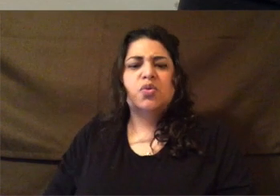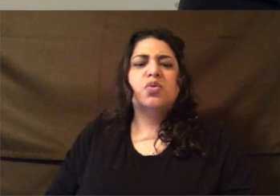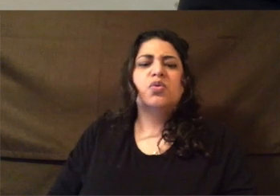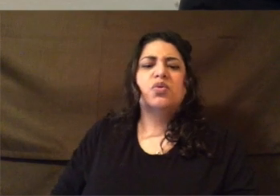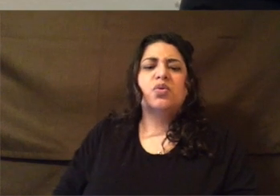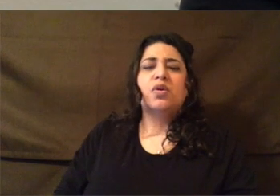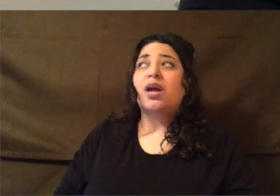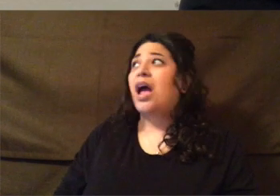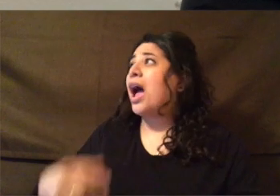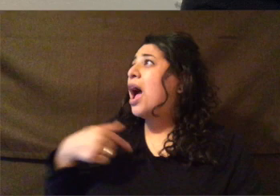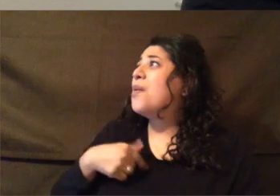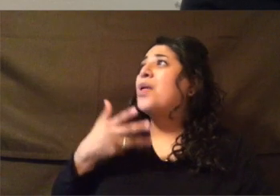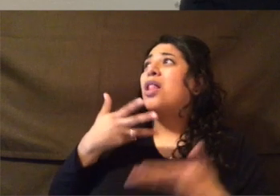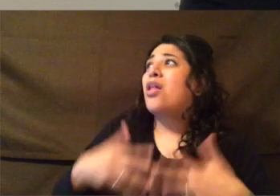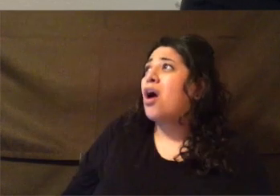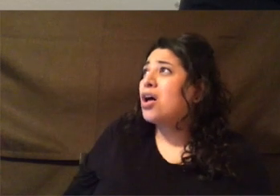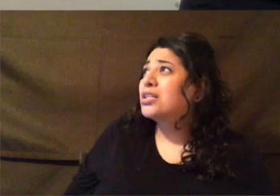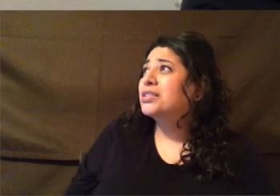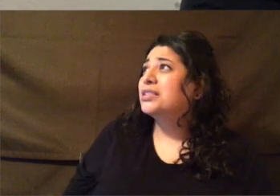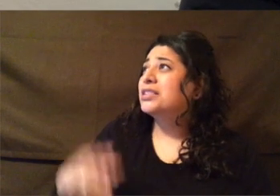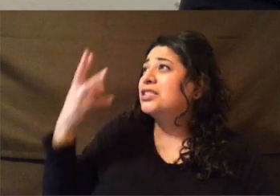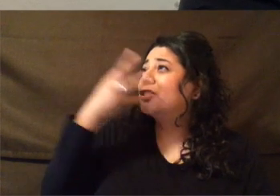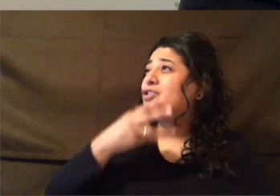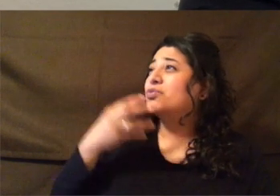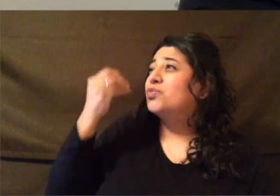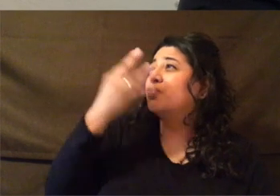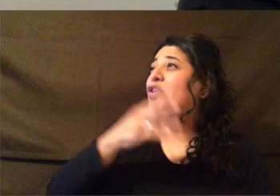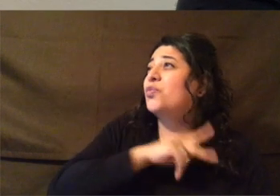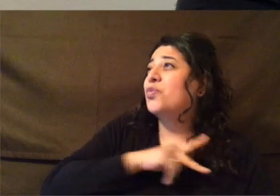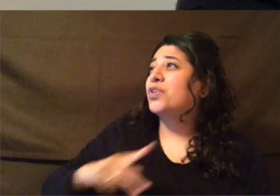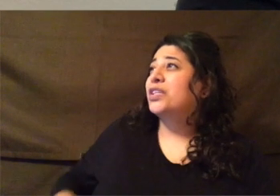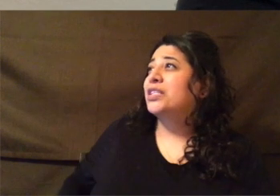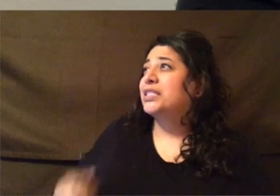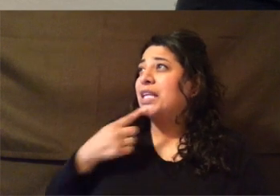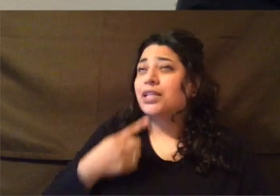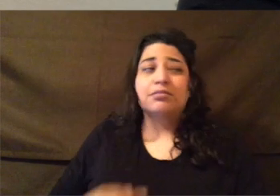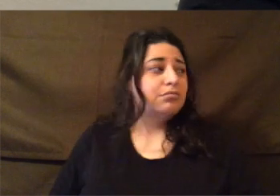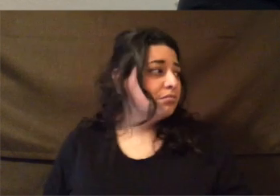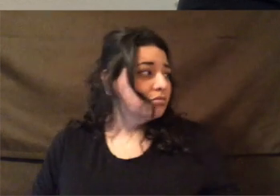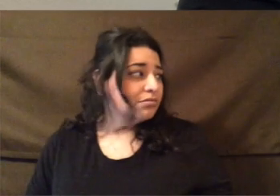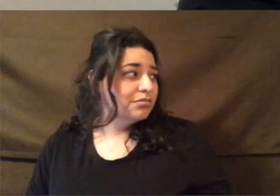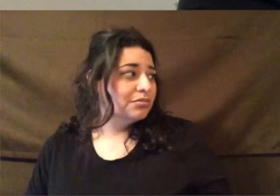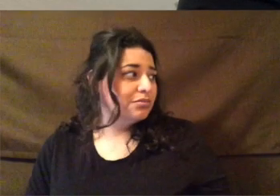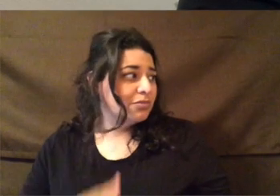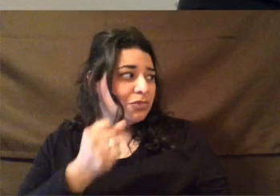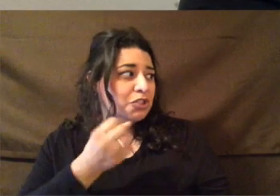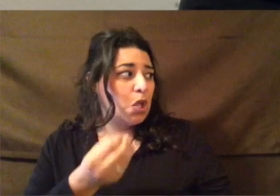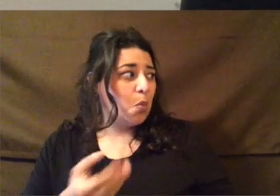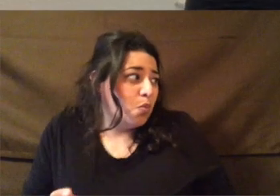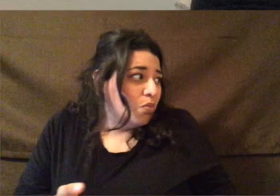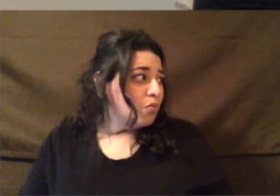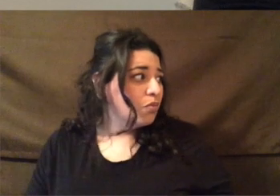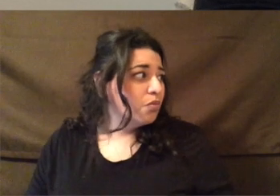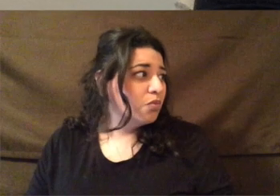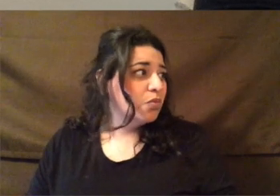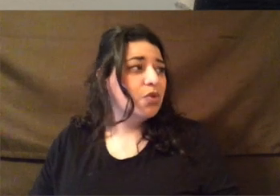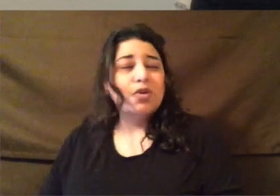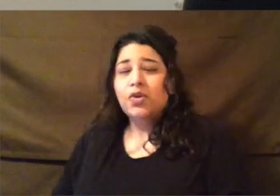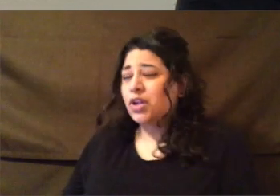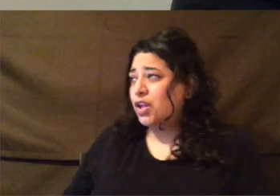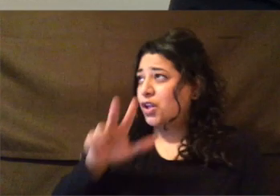3,622, said the witch. I am lost, said the beautiful princess. What of it? Said the witch.